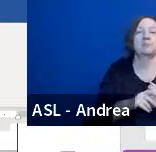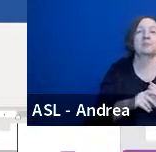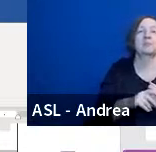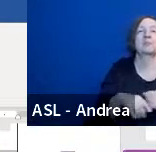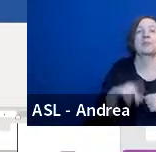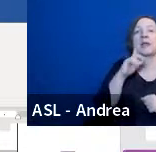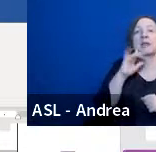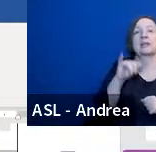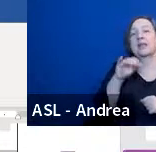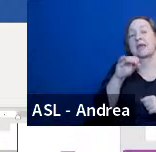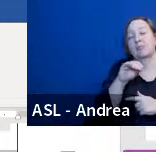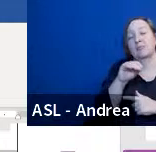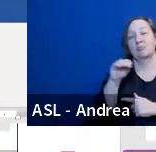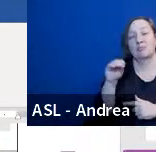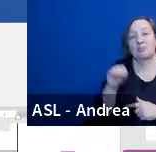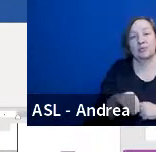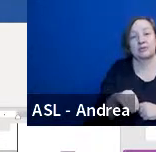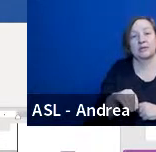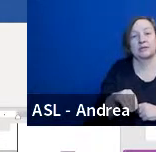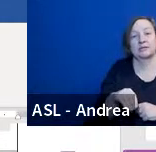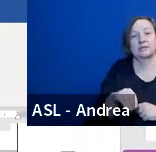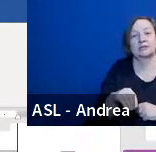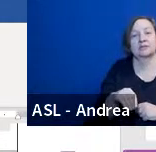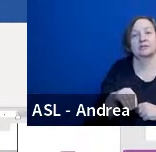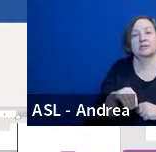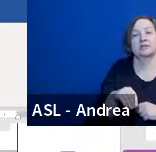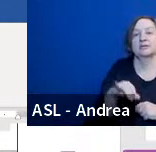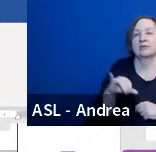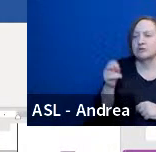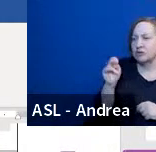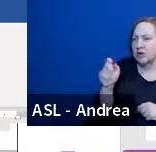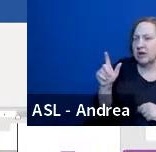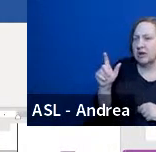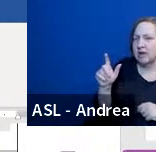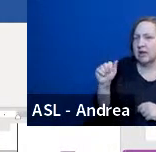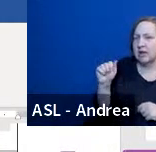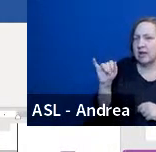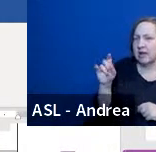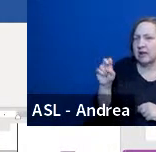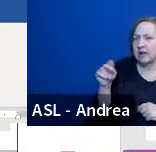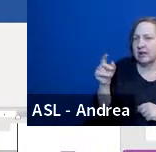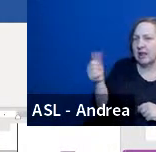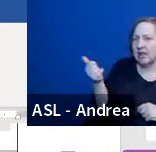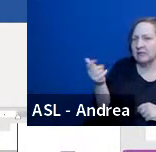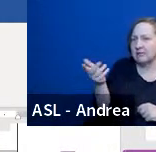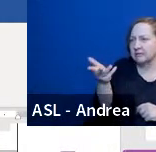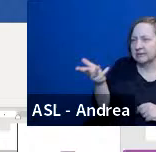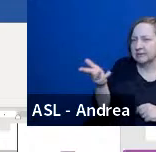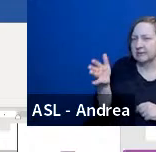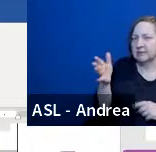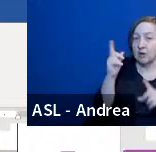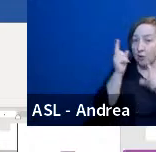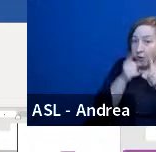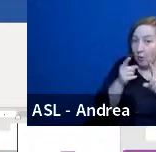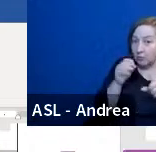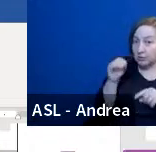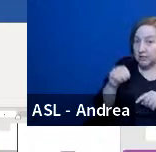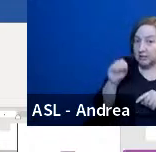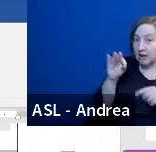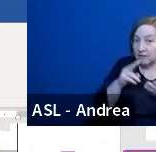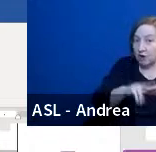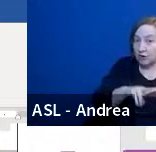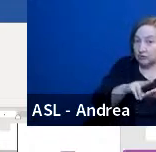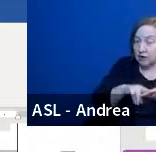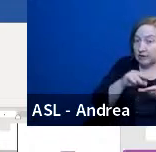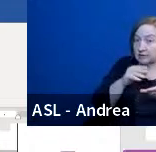it's percentage of John L., Aiden, other experts. Does the goal end up being percentage of contract